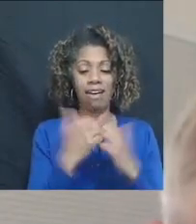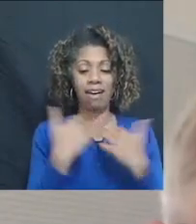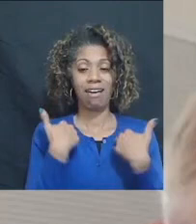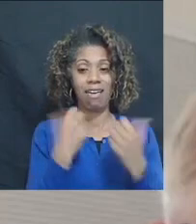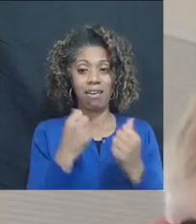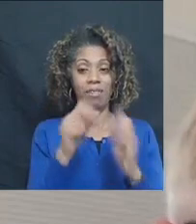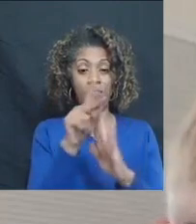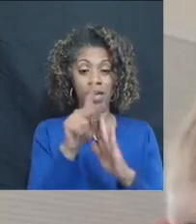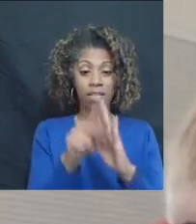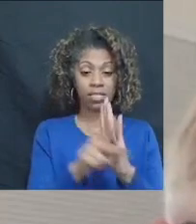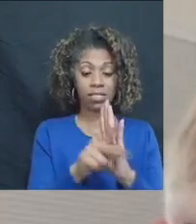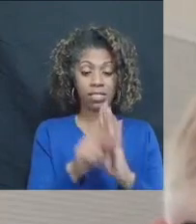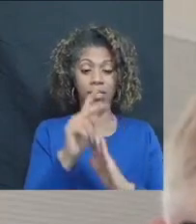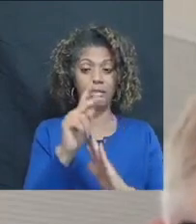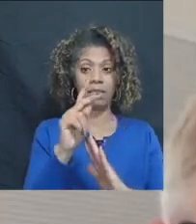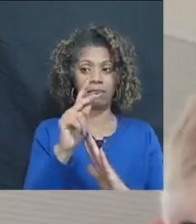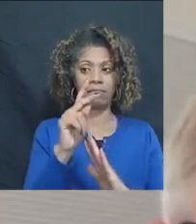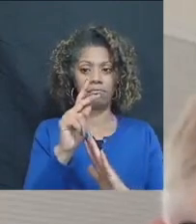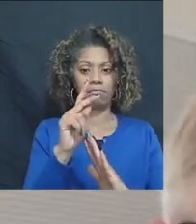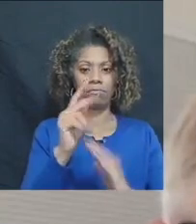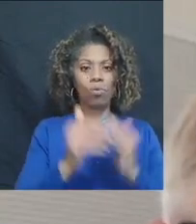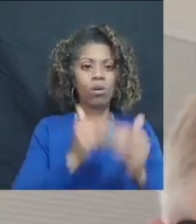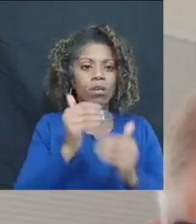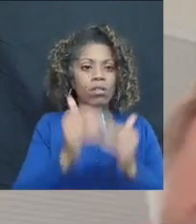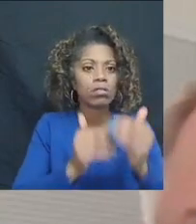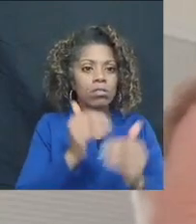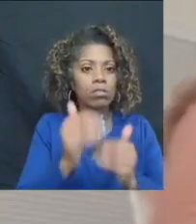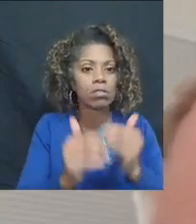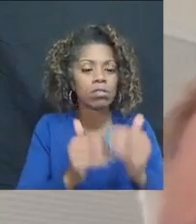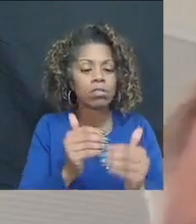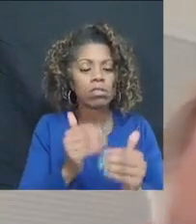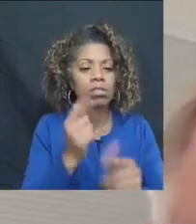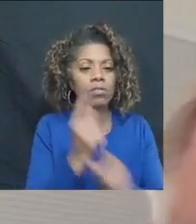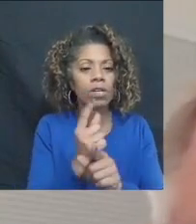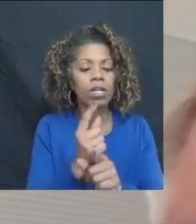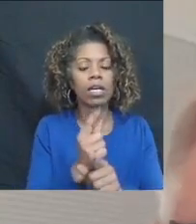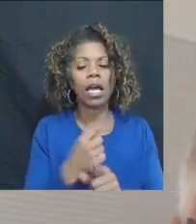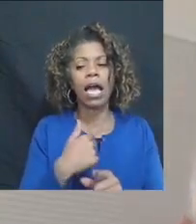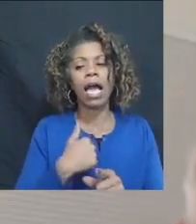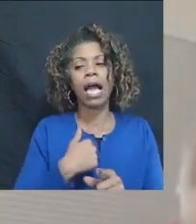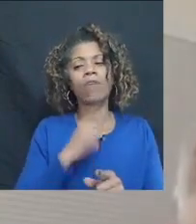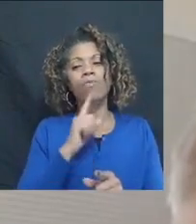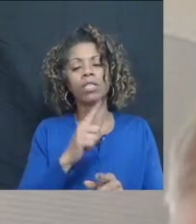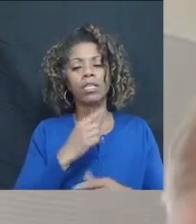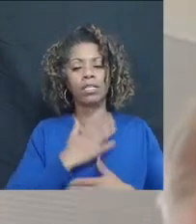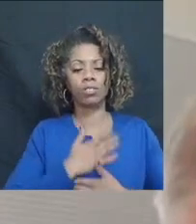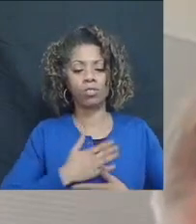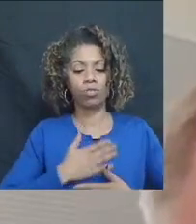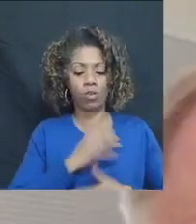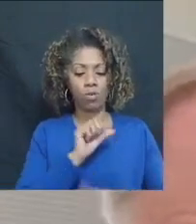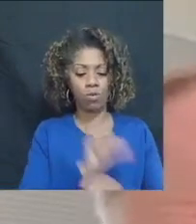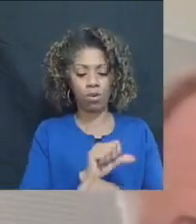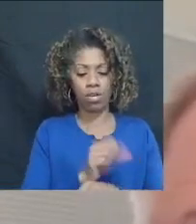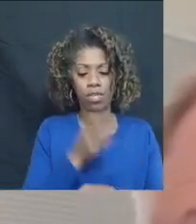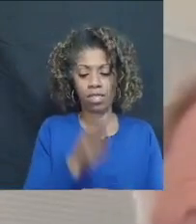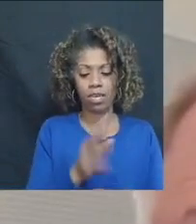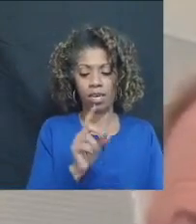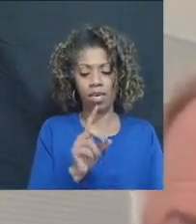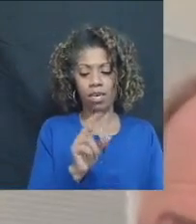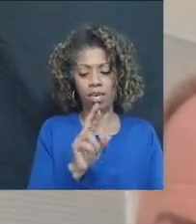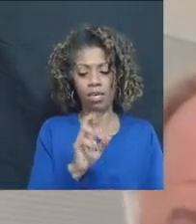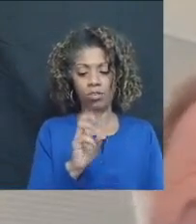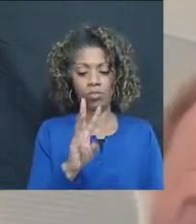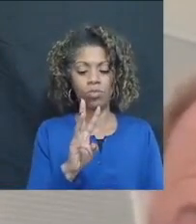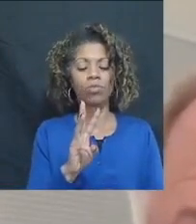the thing I probably enjoyed the most at Kaiser working with Drew was we had this crazy idea to